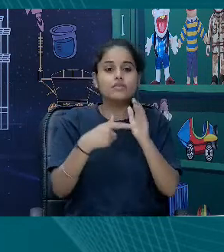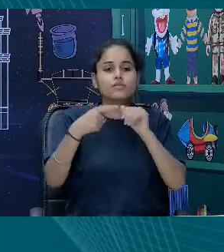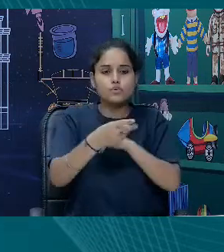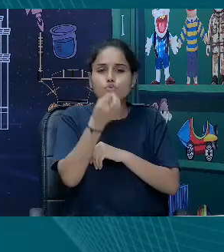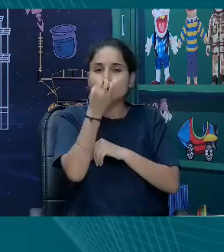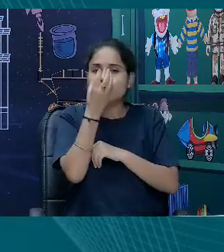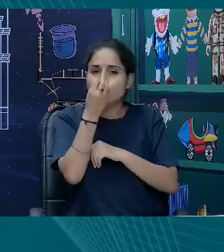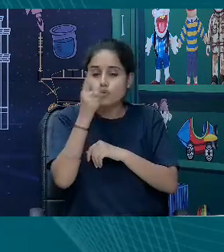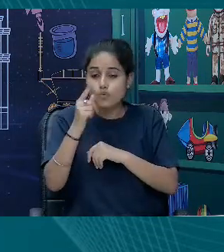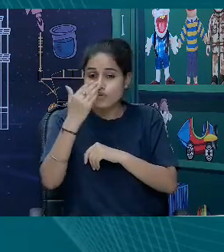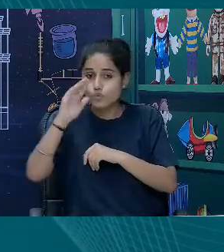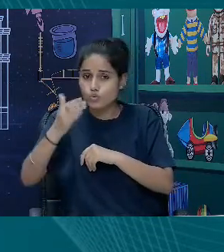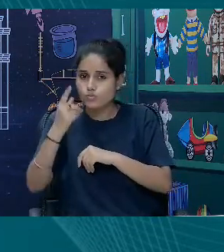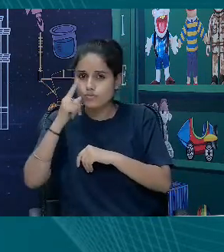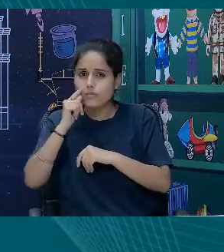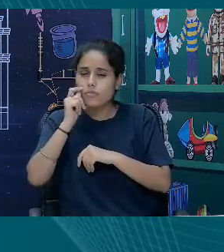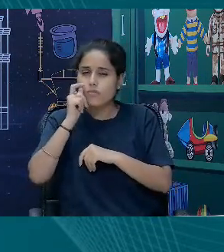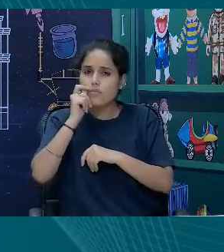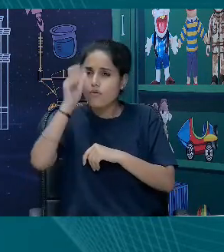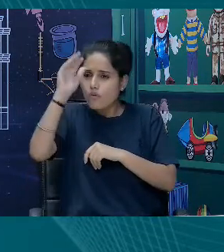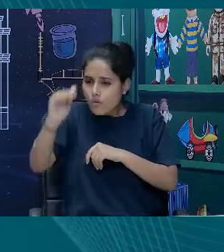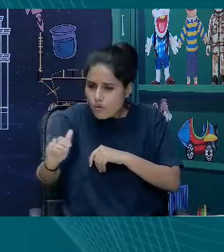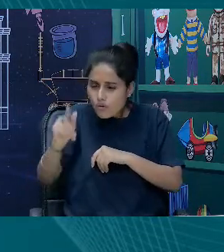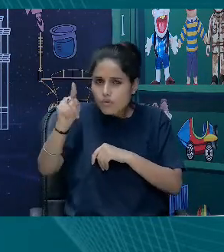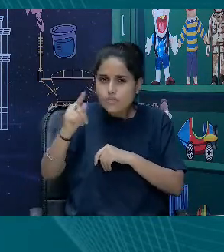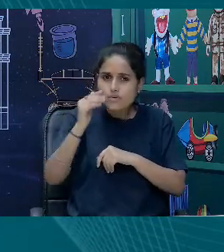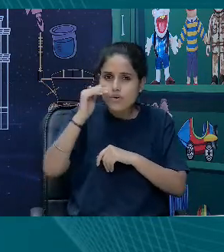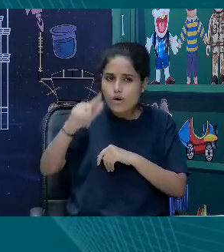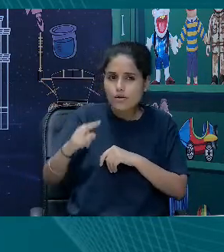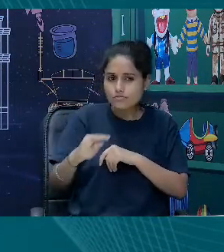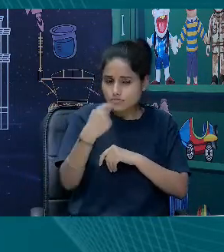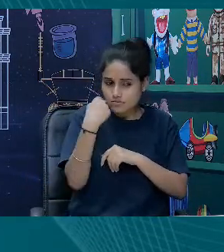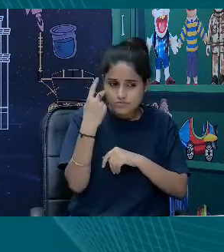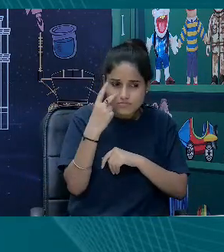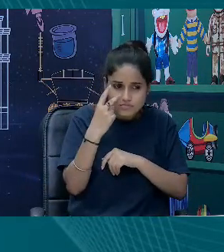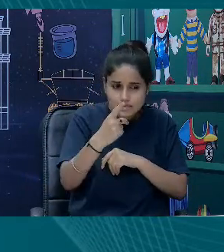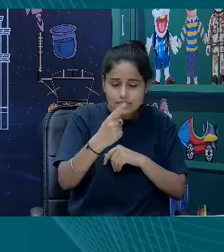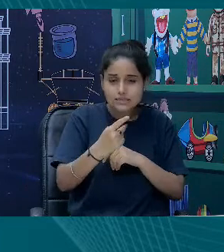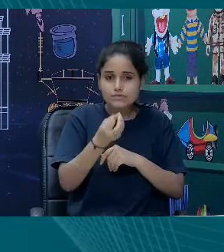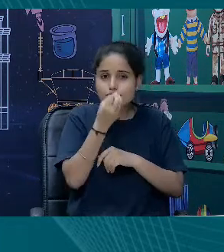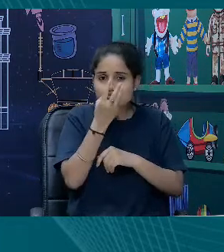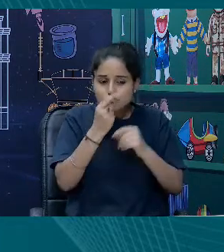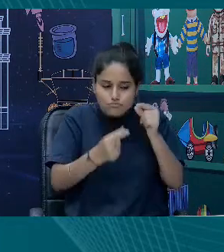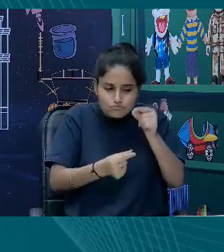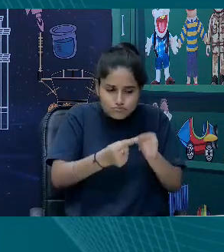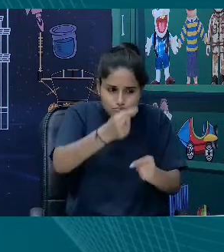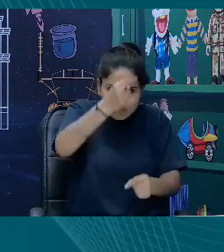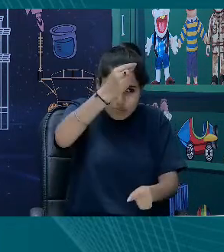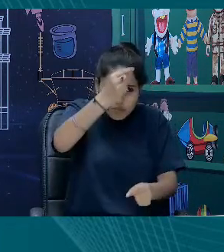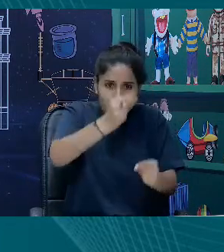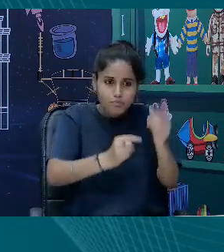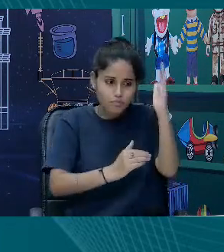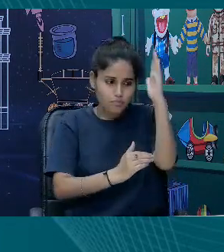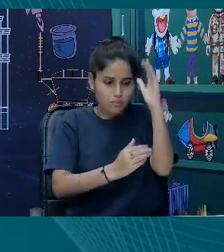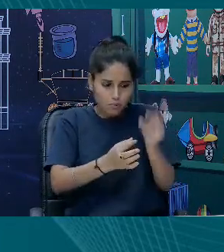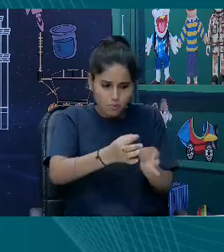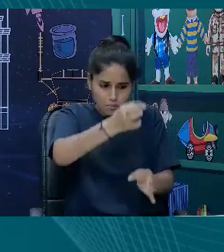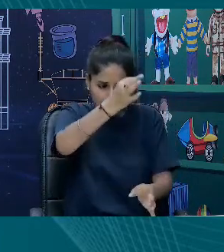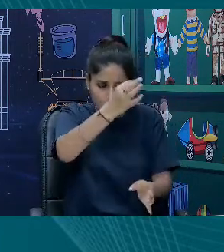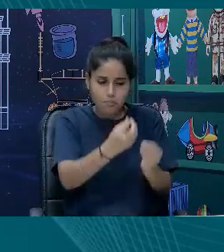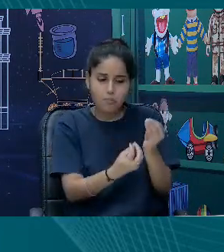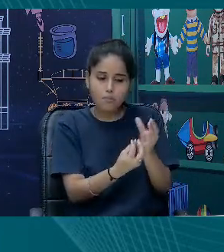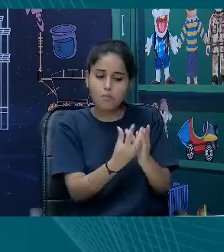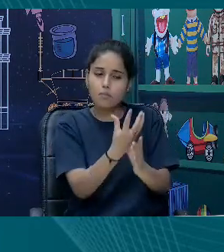flowers, that is straight and tall against the wall of the house he